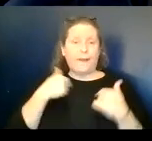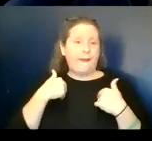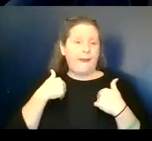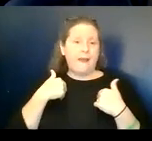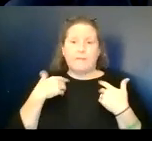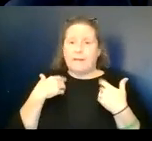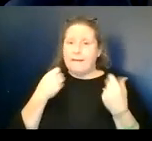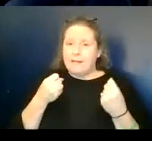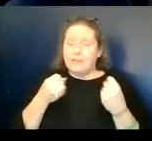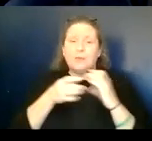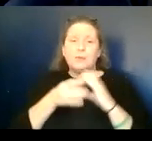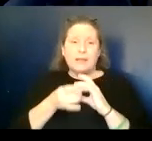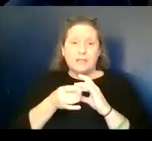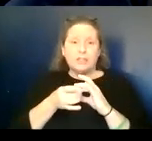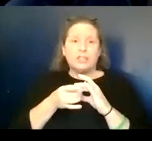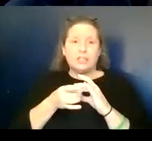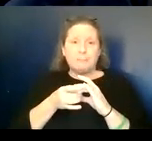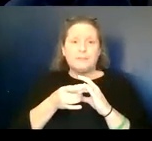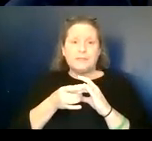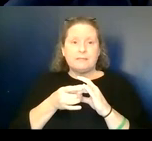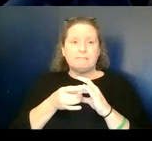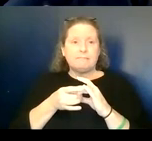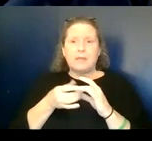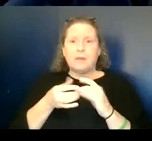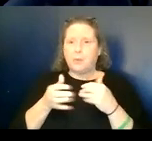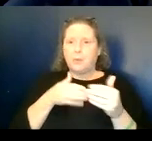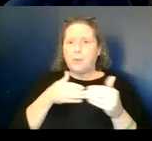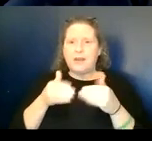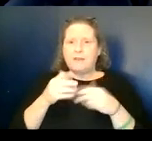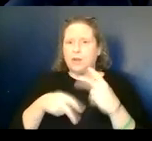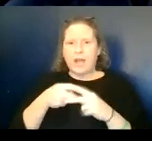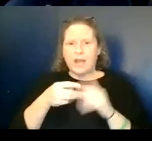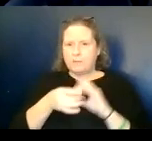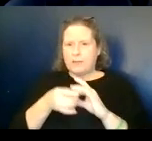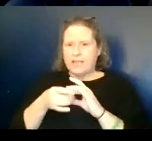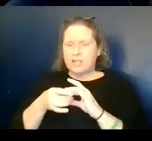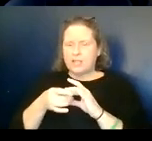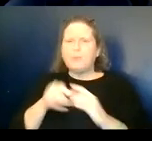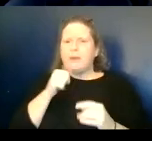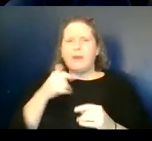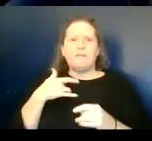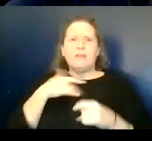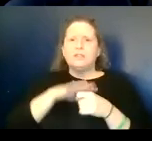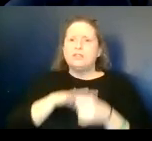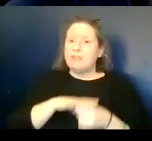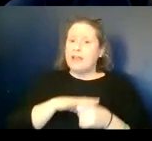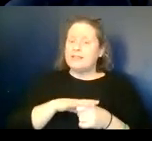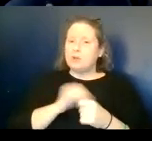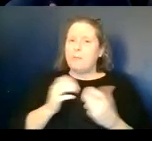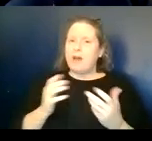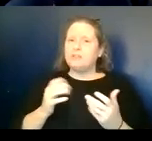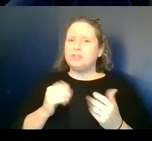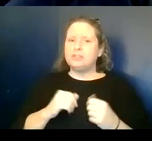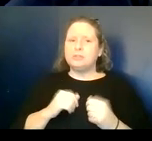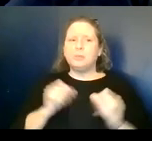healthy relationships in any form. We don't feel as stressed and we can do